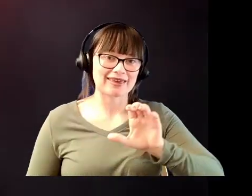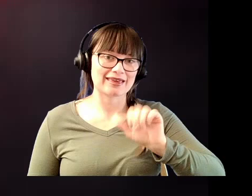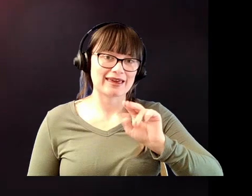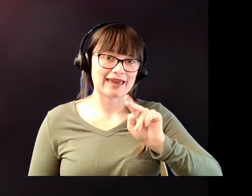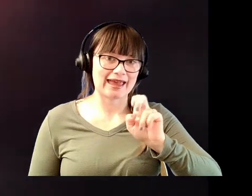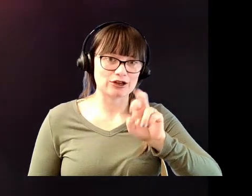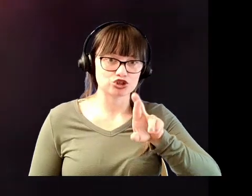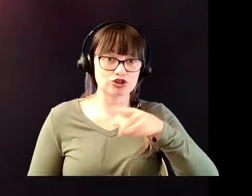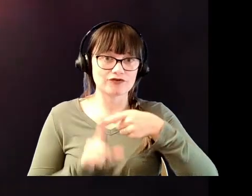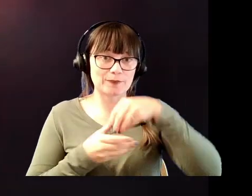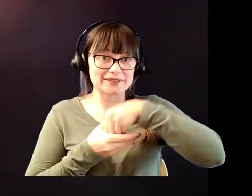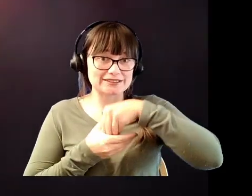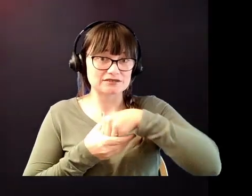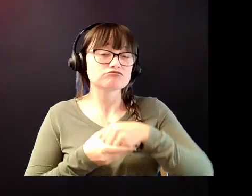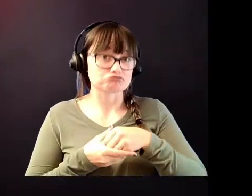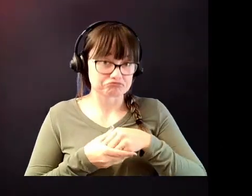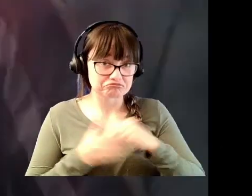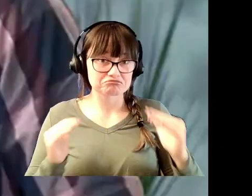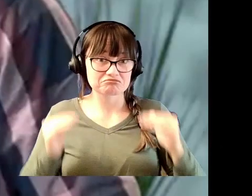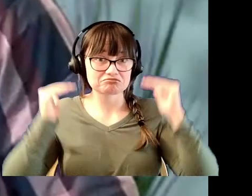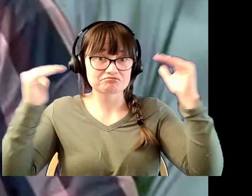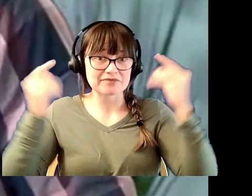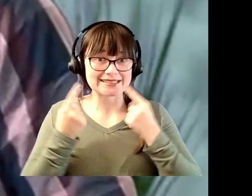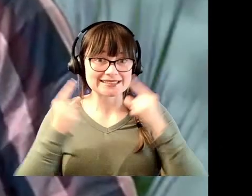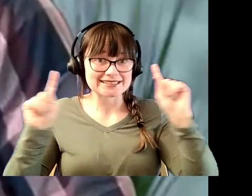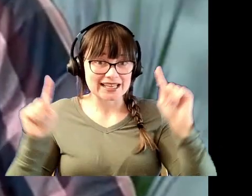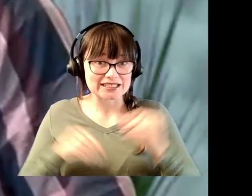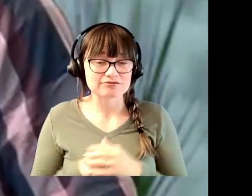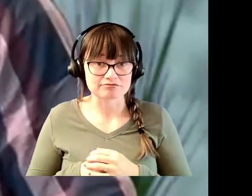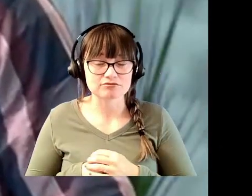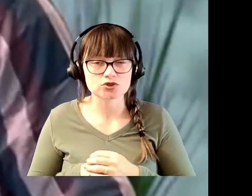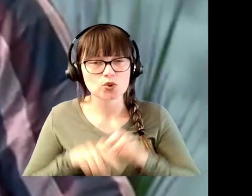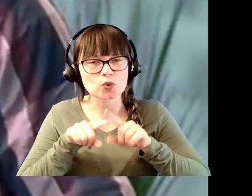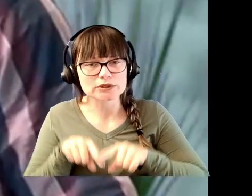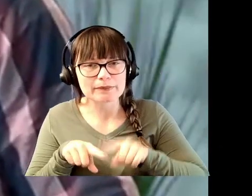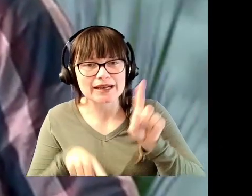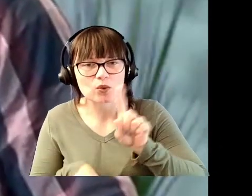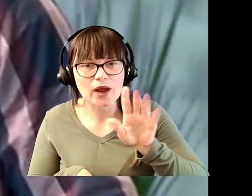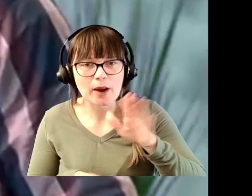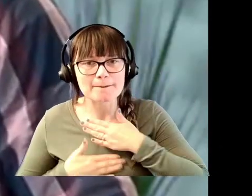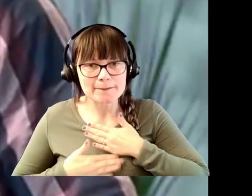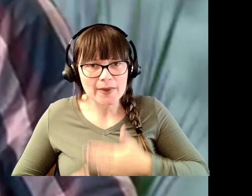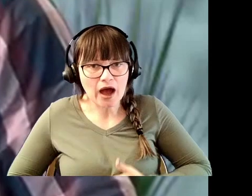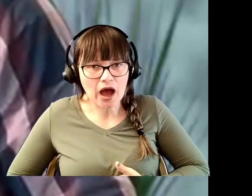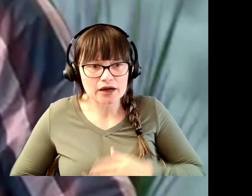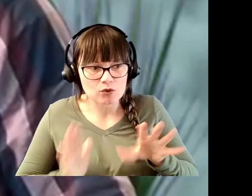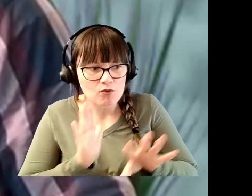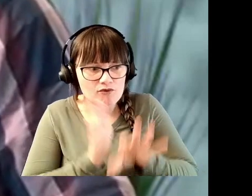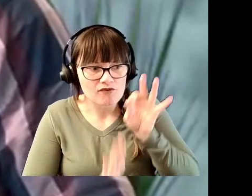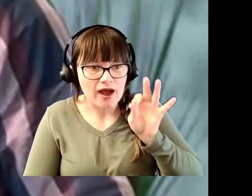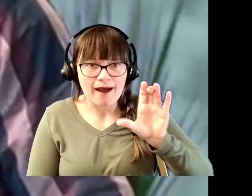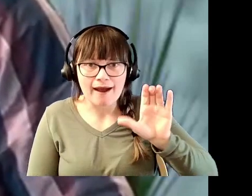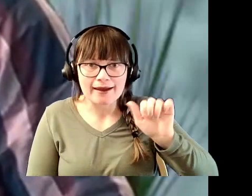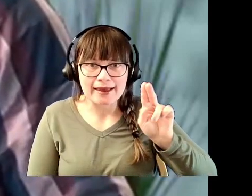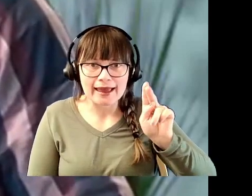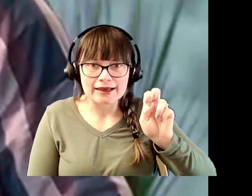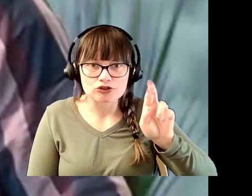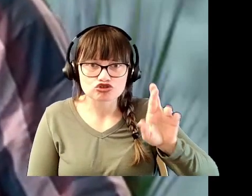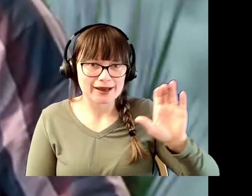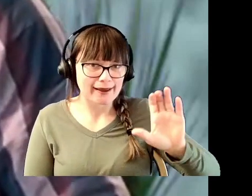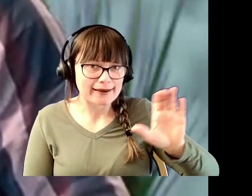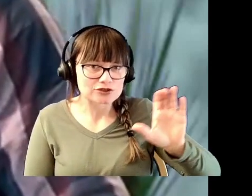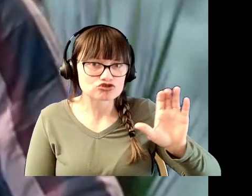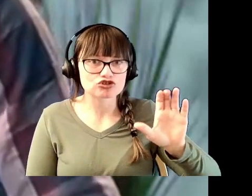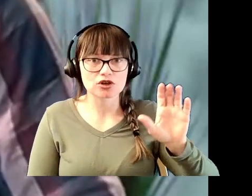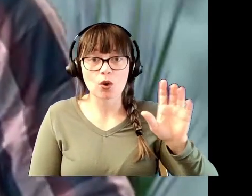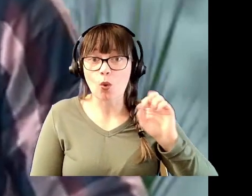internally. And we have a very high success rate with those. So depending on where in the body we locate the cancer, and depending on where the cancer